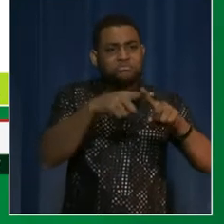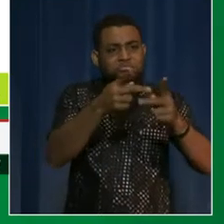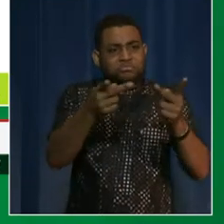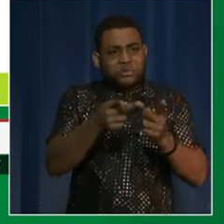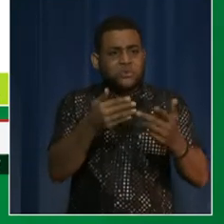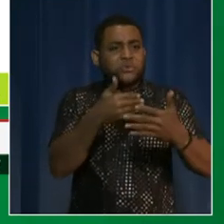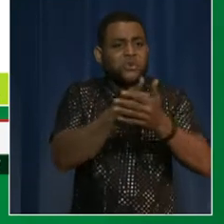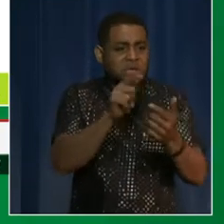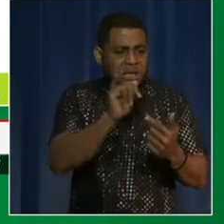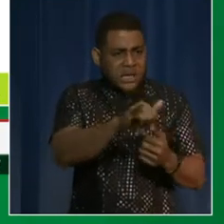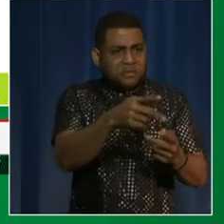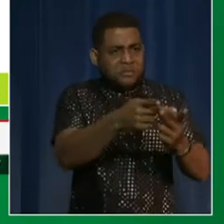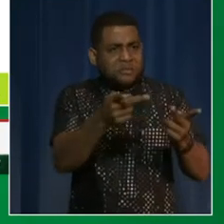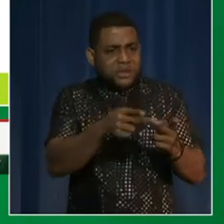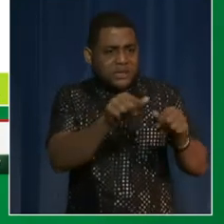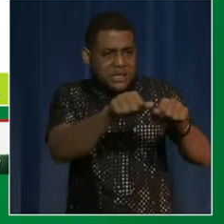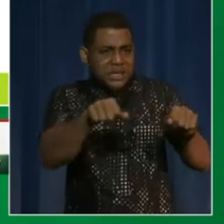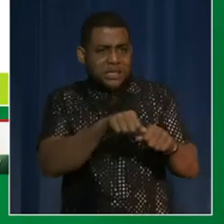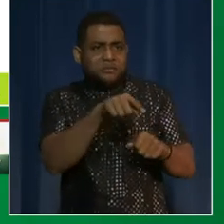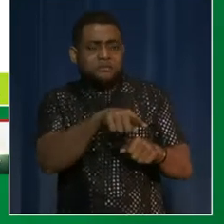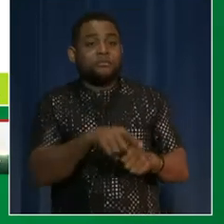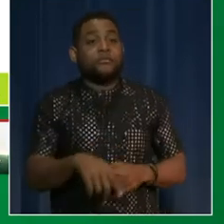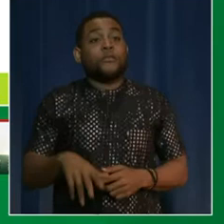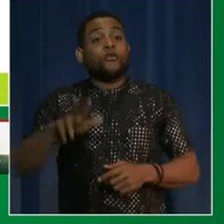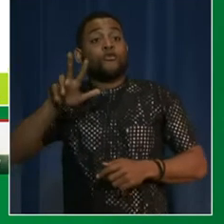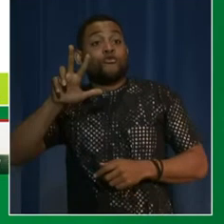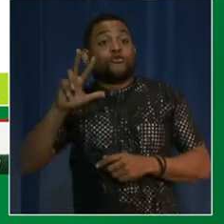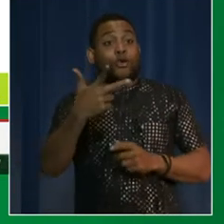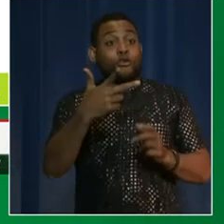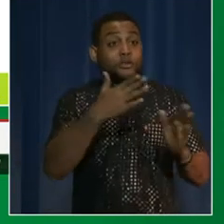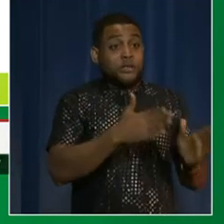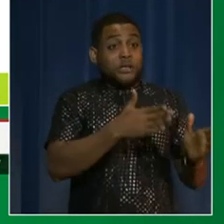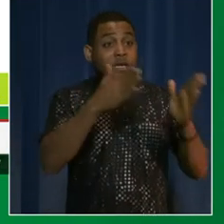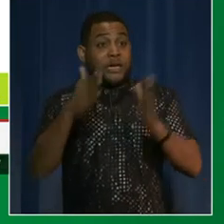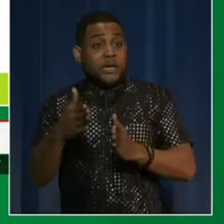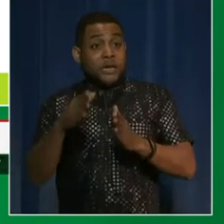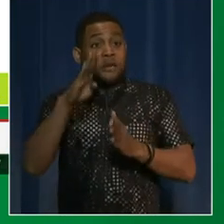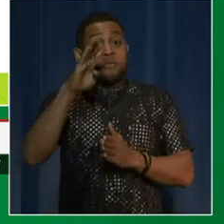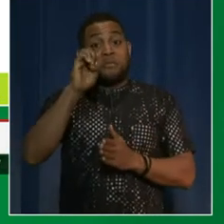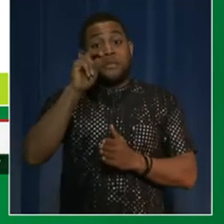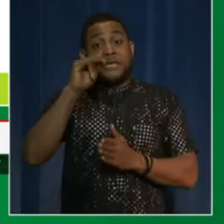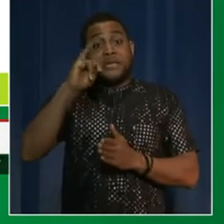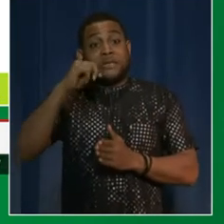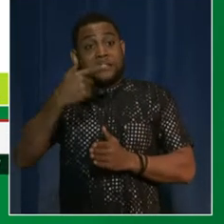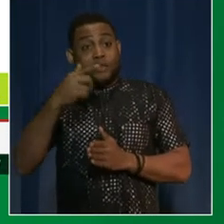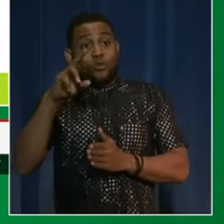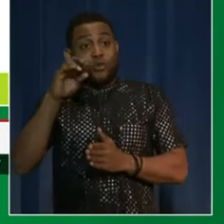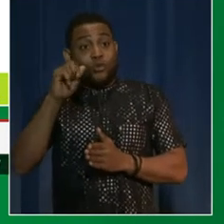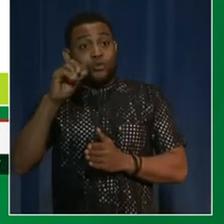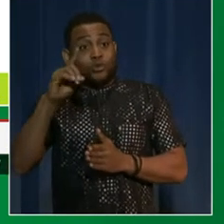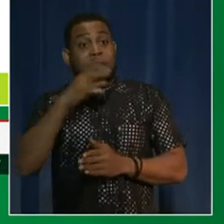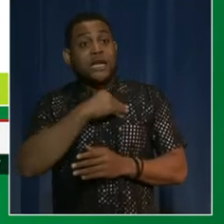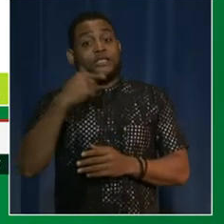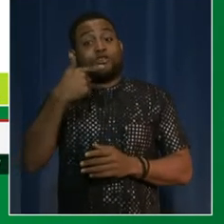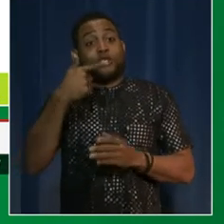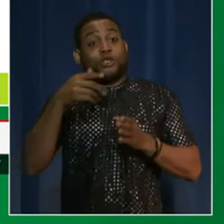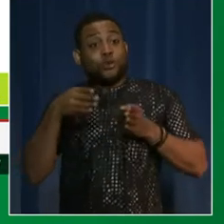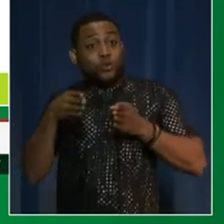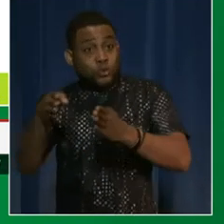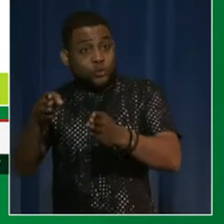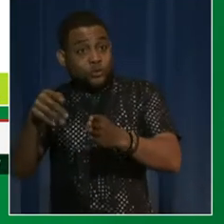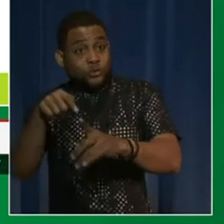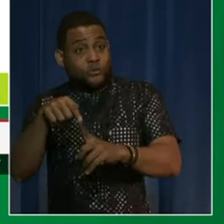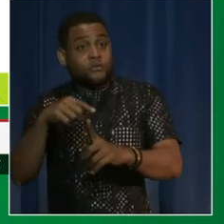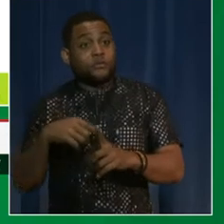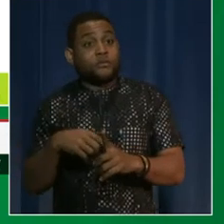And third of our larger sites, which again will go out solicitation, is at Benning Road. And this is an